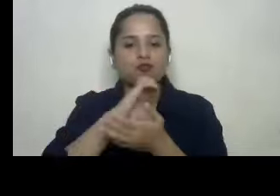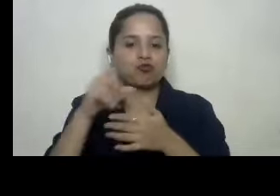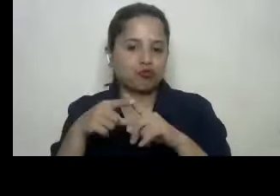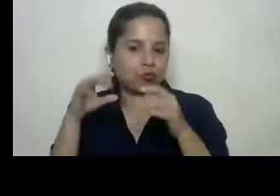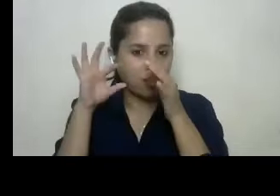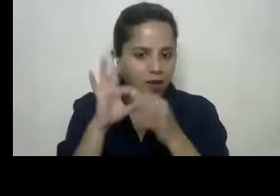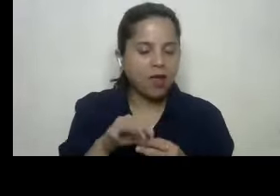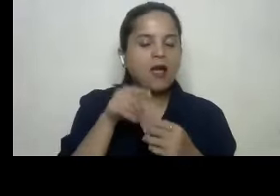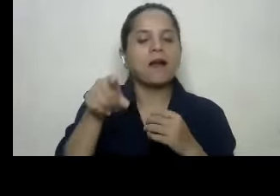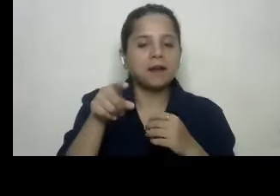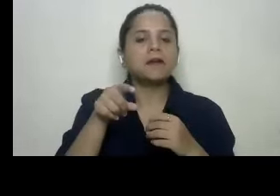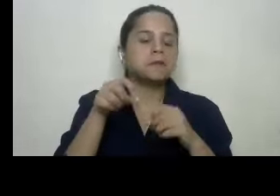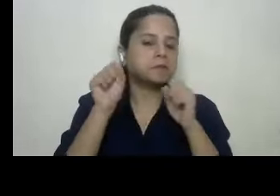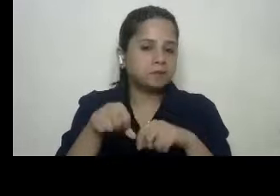is.